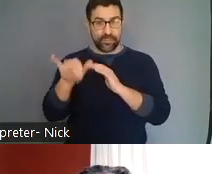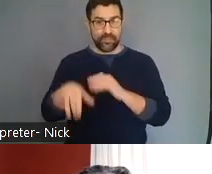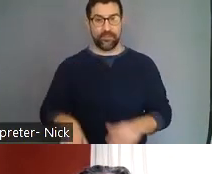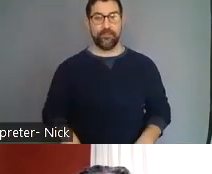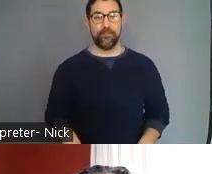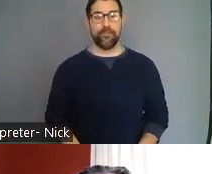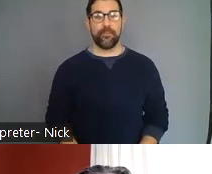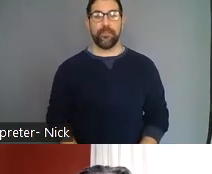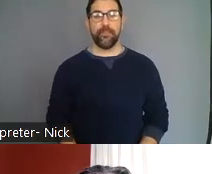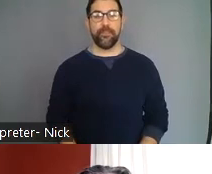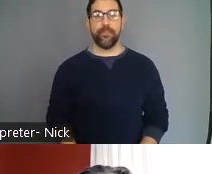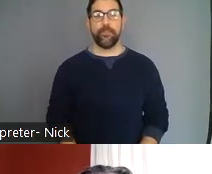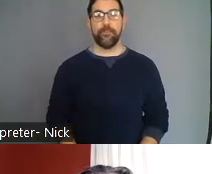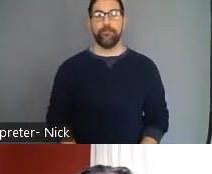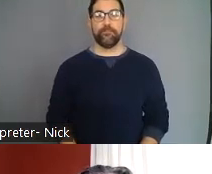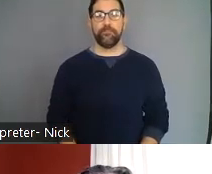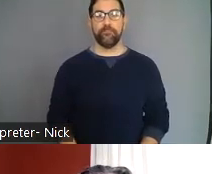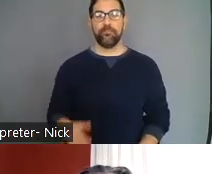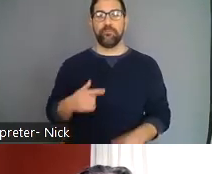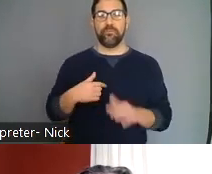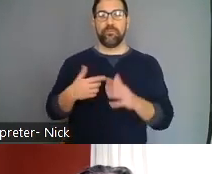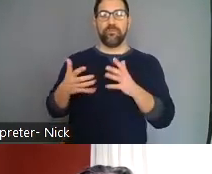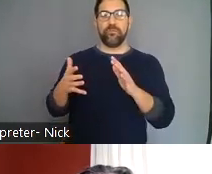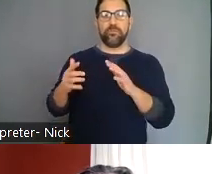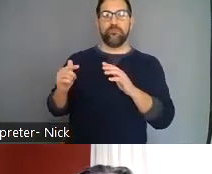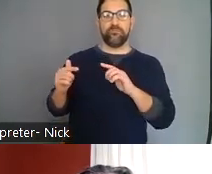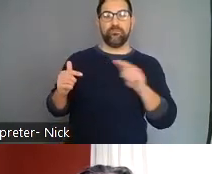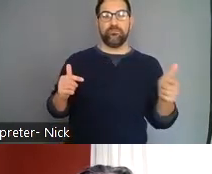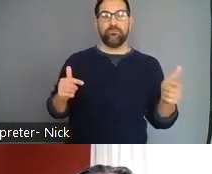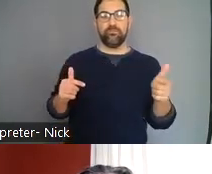And then as for the, I'll just finish off before handing it back to you, Rommy.